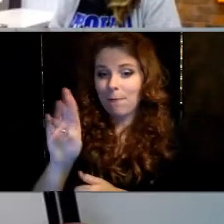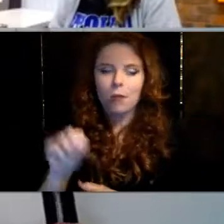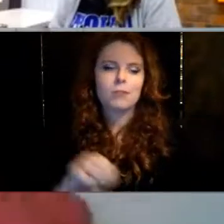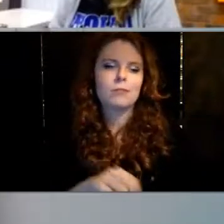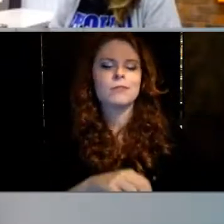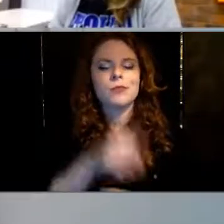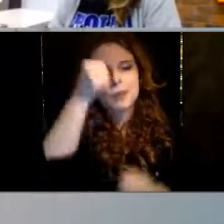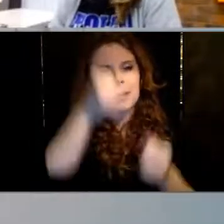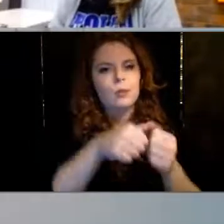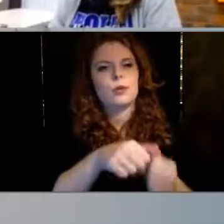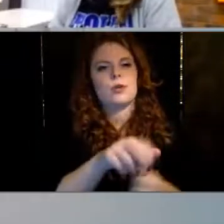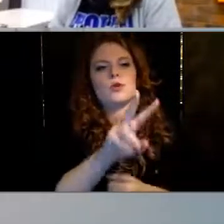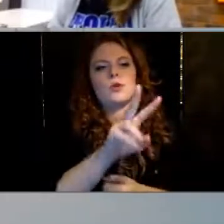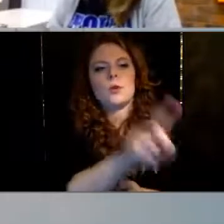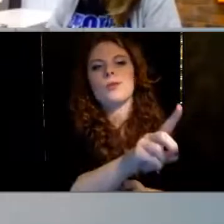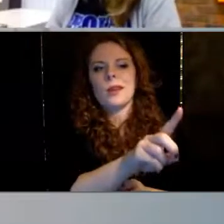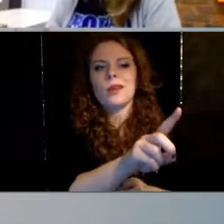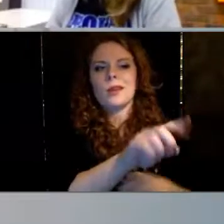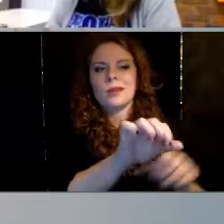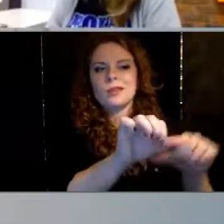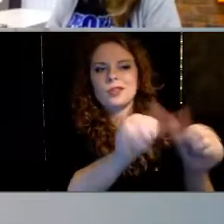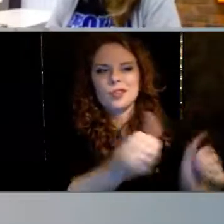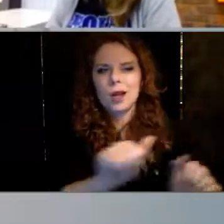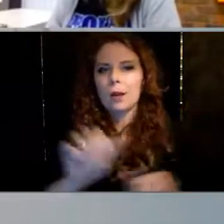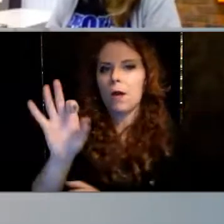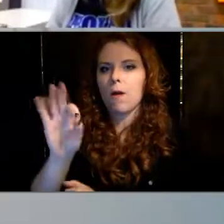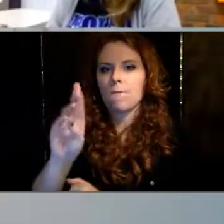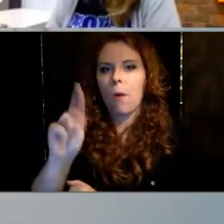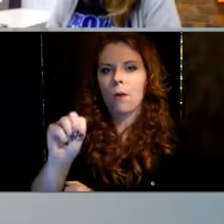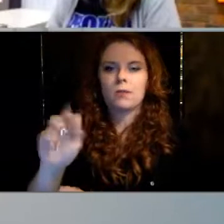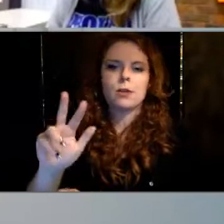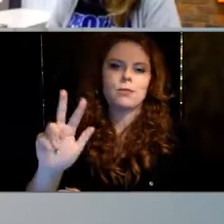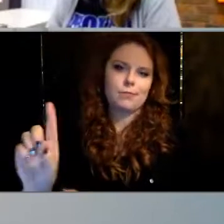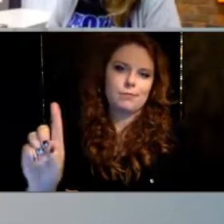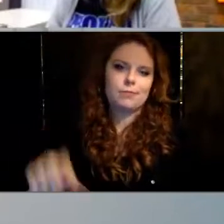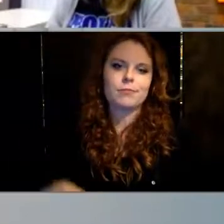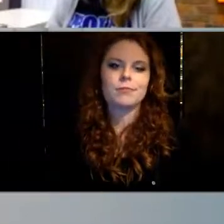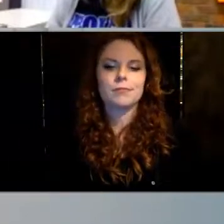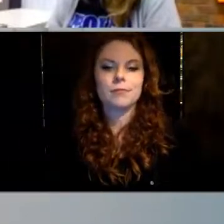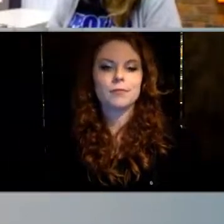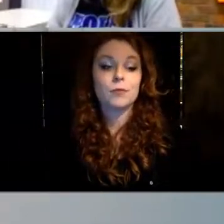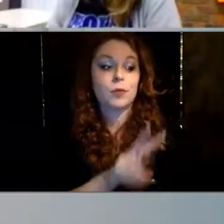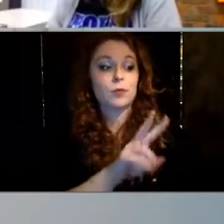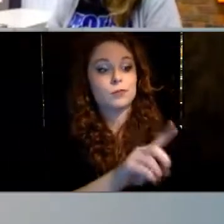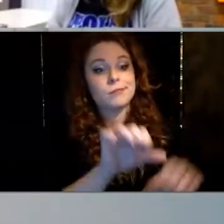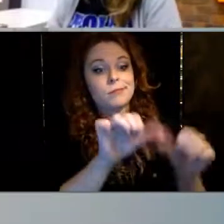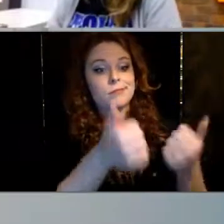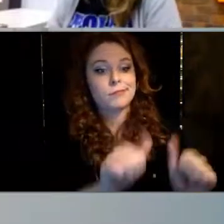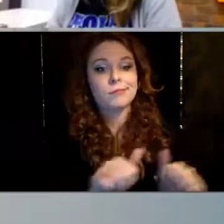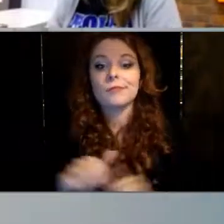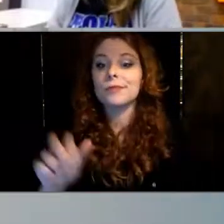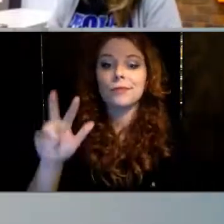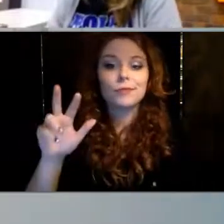versus three-dimensional. So it's not too complicated. If you've got a two-dimensional, that's shape. If you've